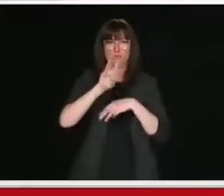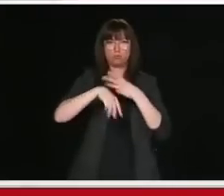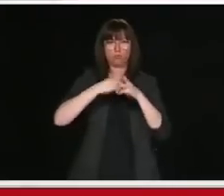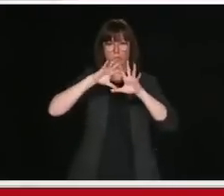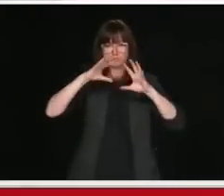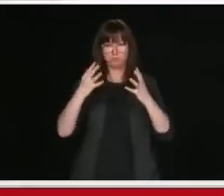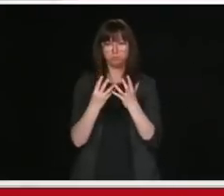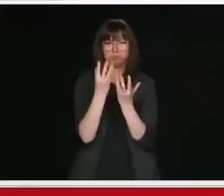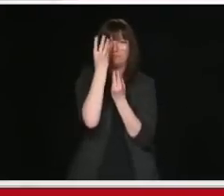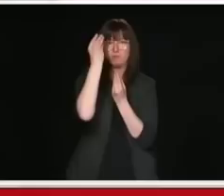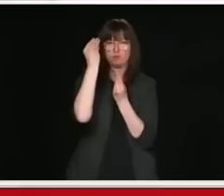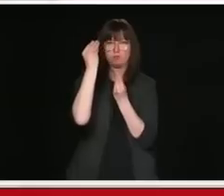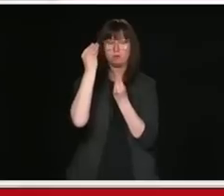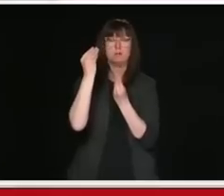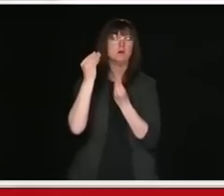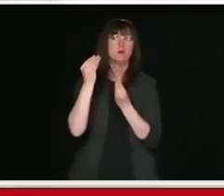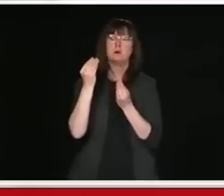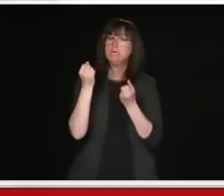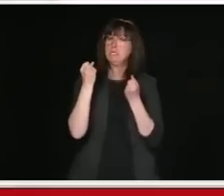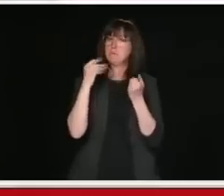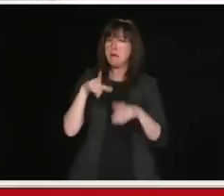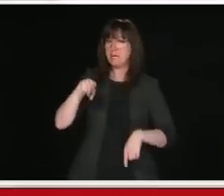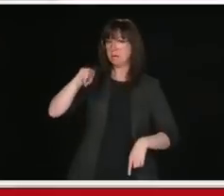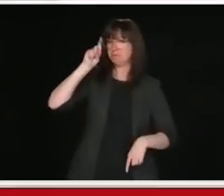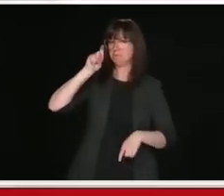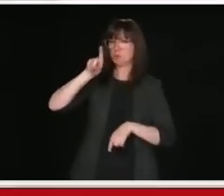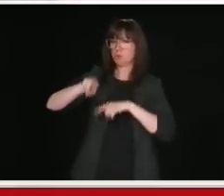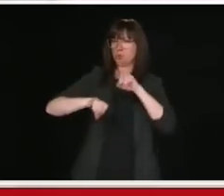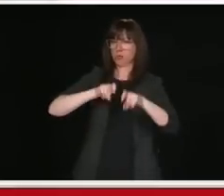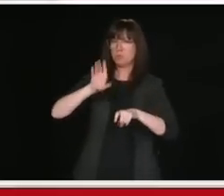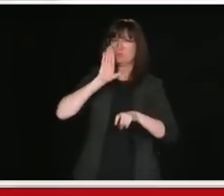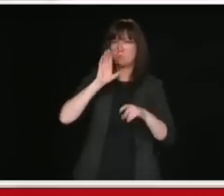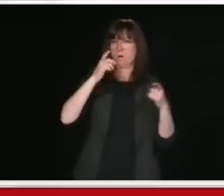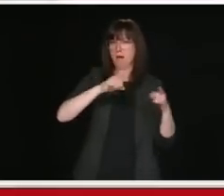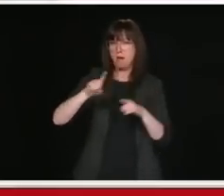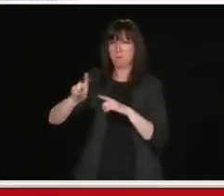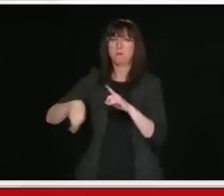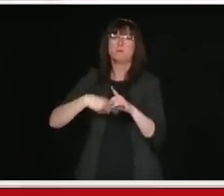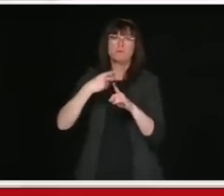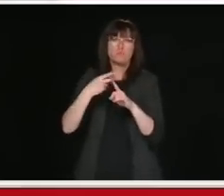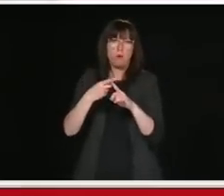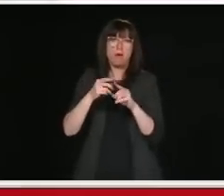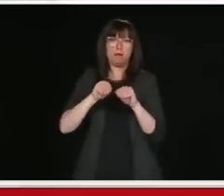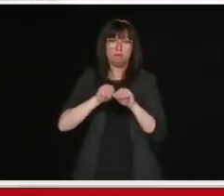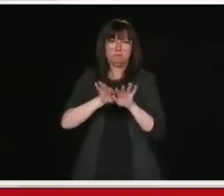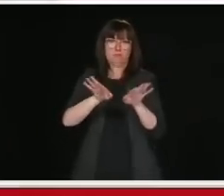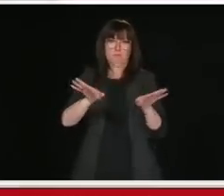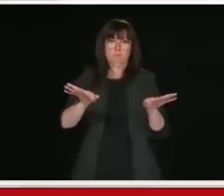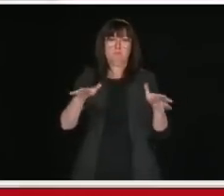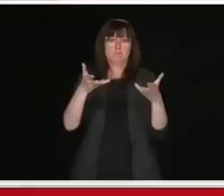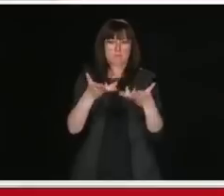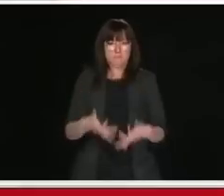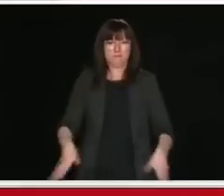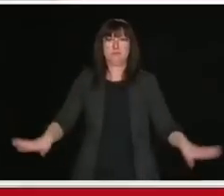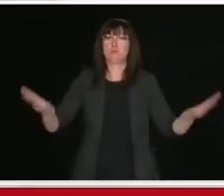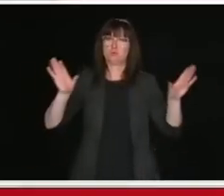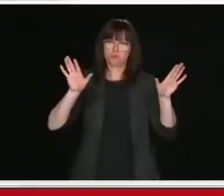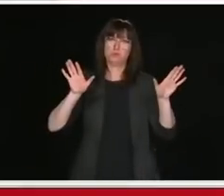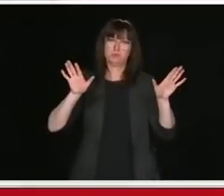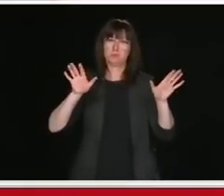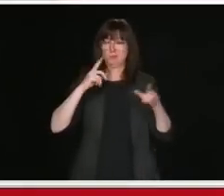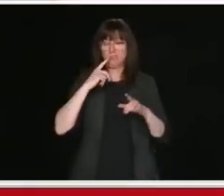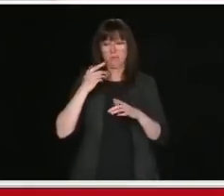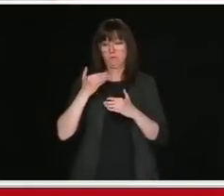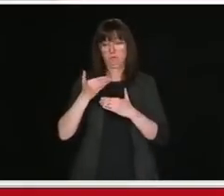questions as this is all worked through over the coming months and indeed years on how this was handled,